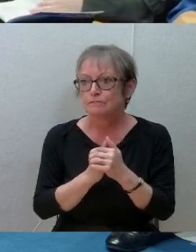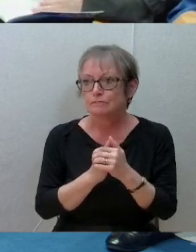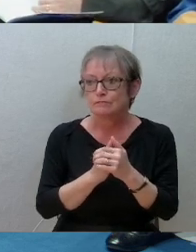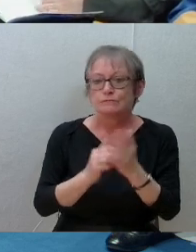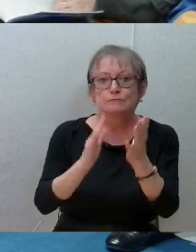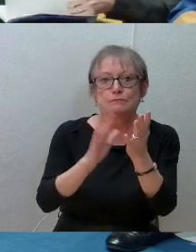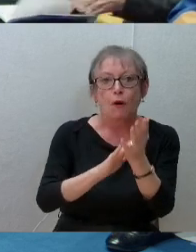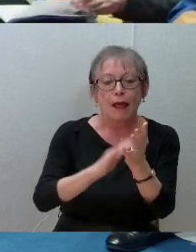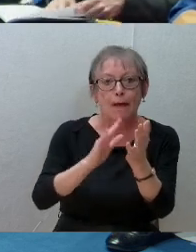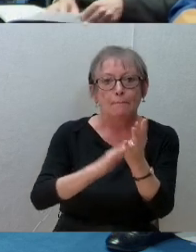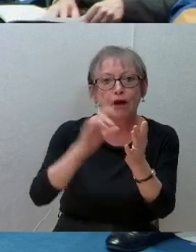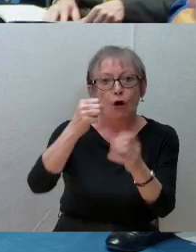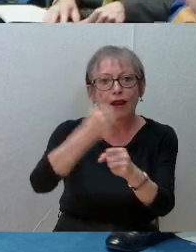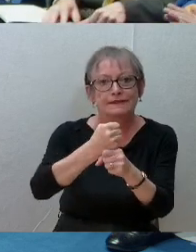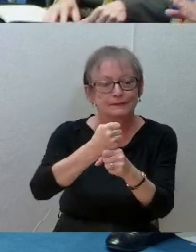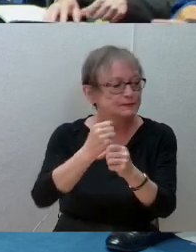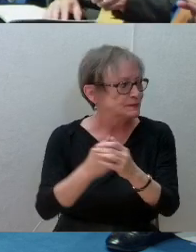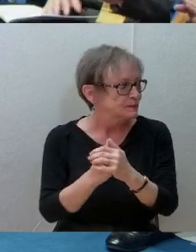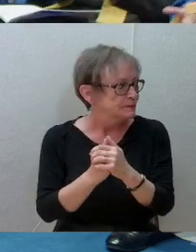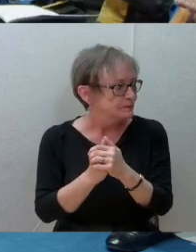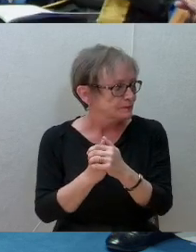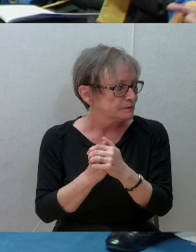Molly McGoran.